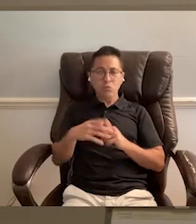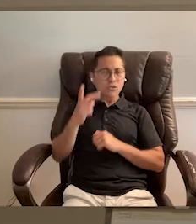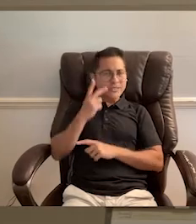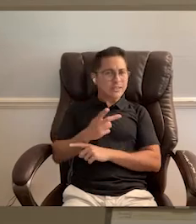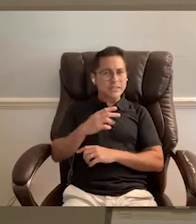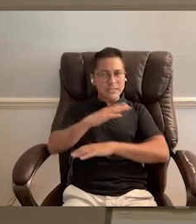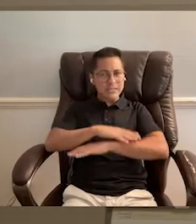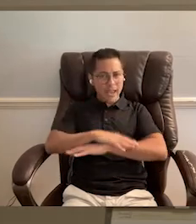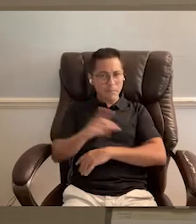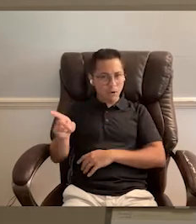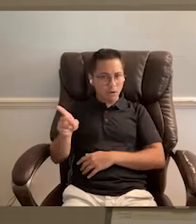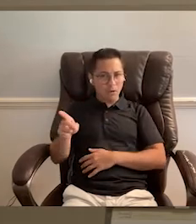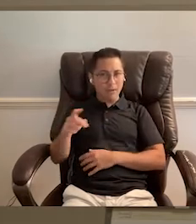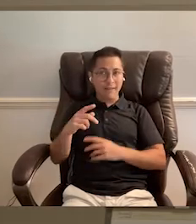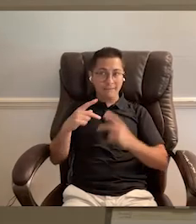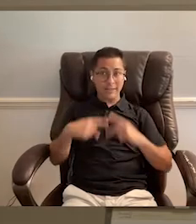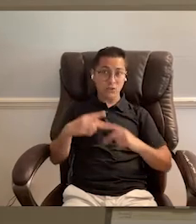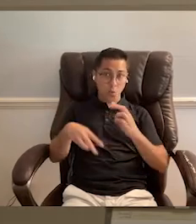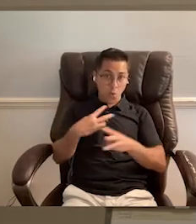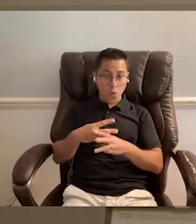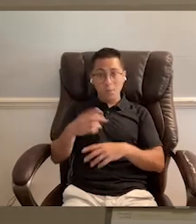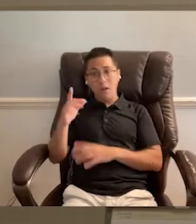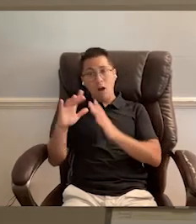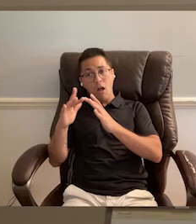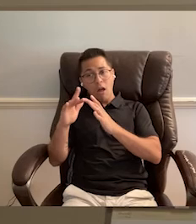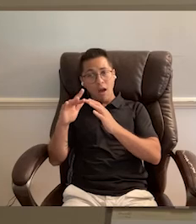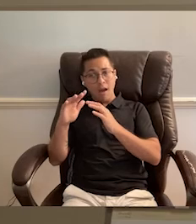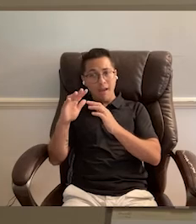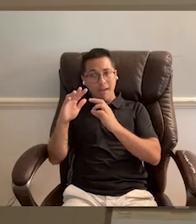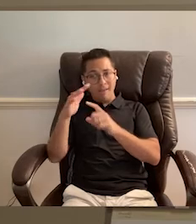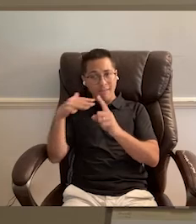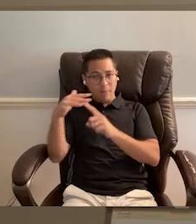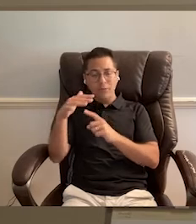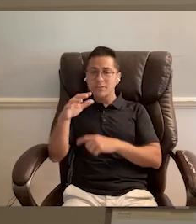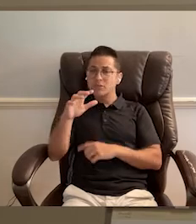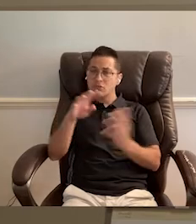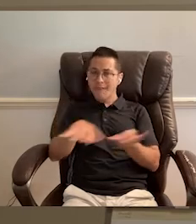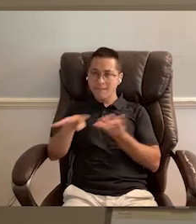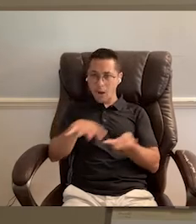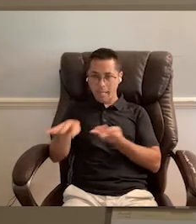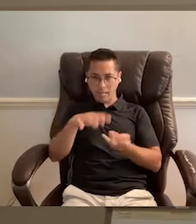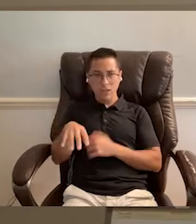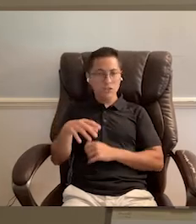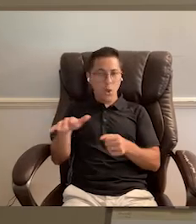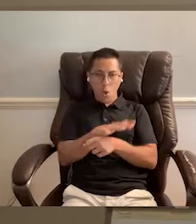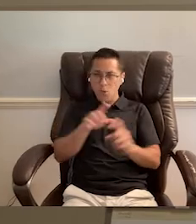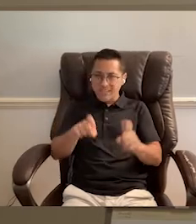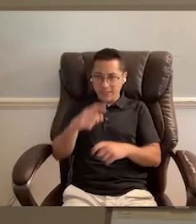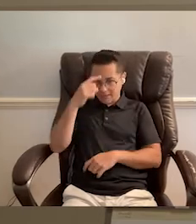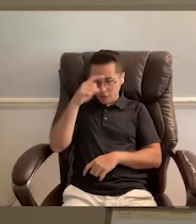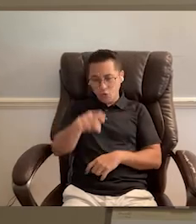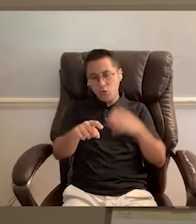equipped with tracking markers are used to increase the immersiveness by incorporating tangible interaction. In the virtual